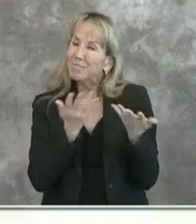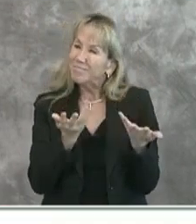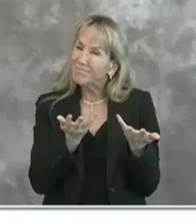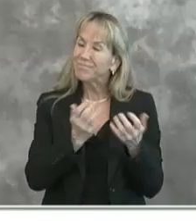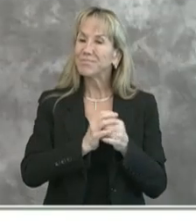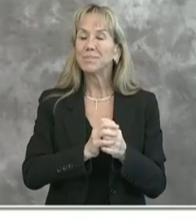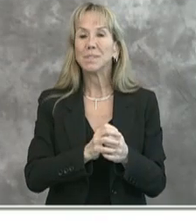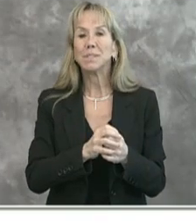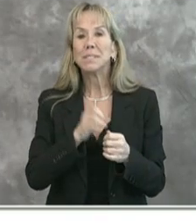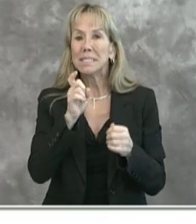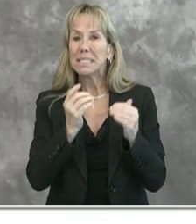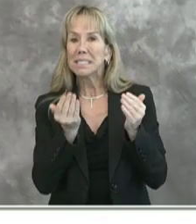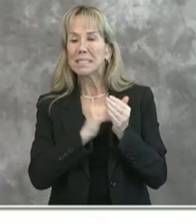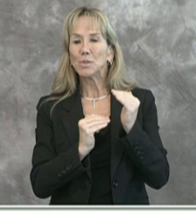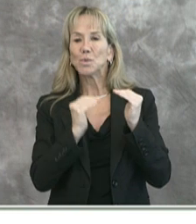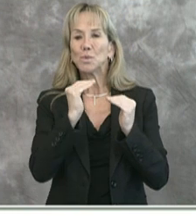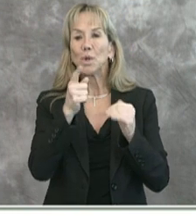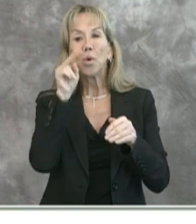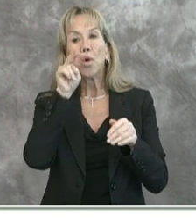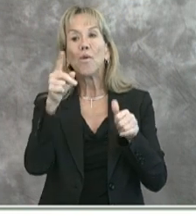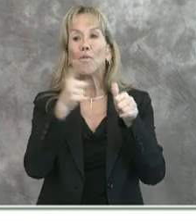look at the first one here,